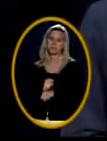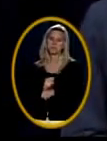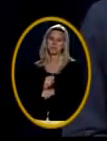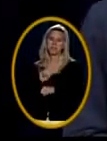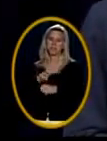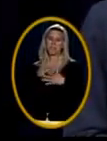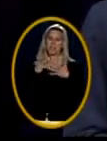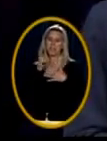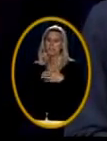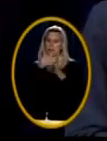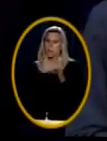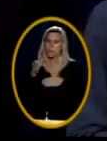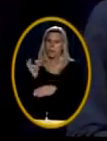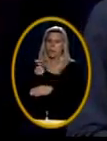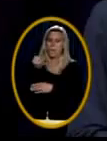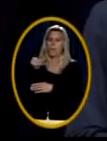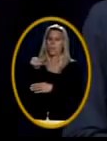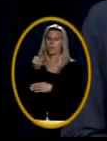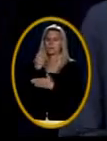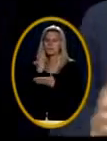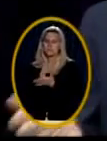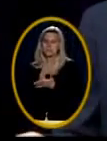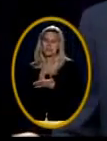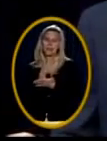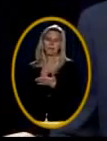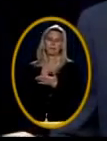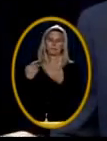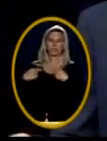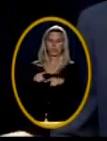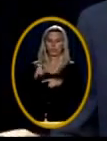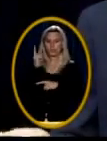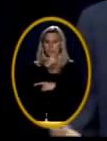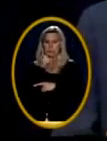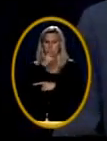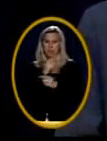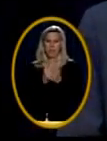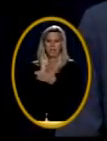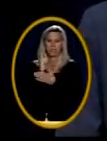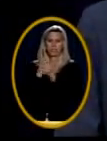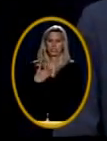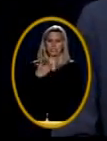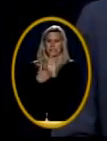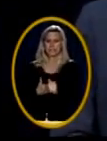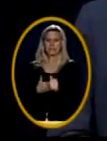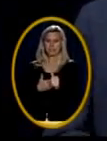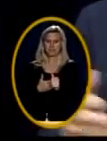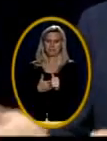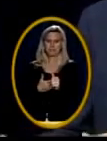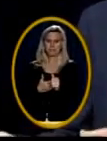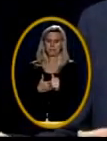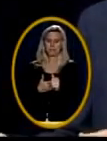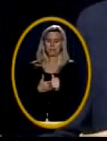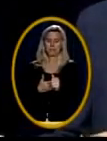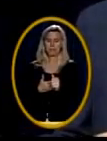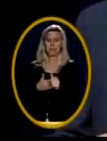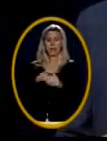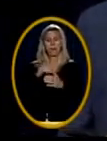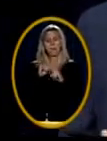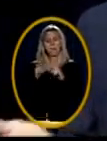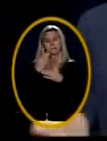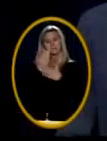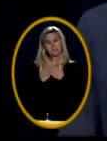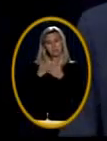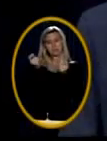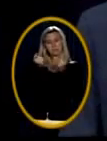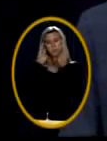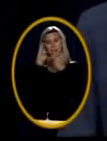of unplanned holds and scrubs during our simulated launches leading up to that. So it was somewhat of a surprise